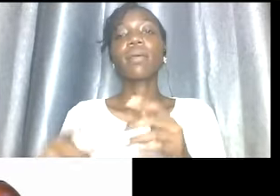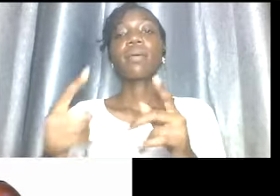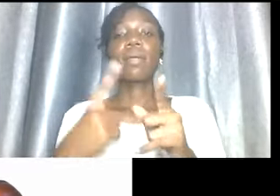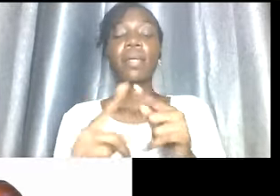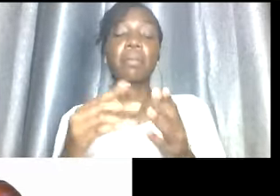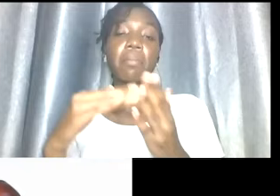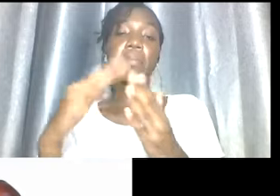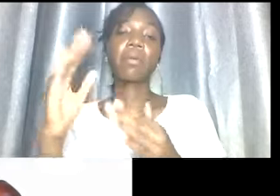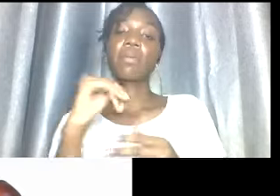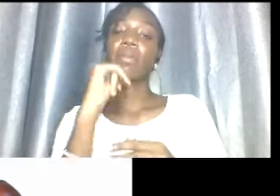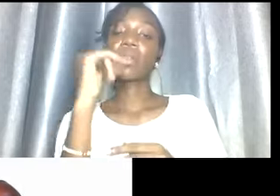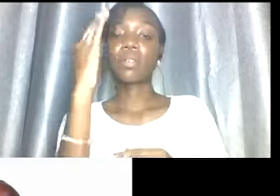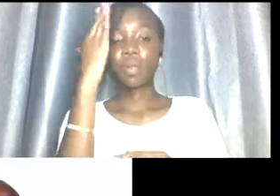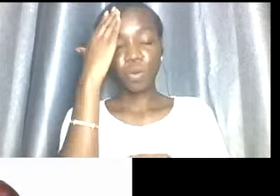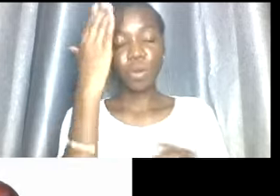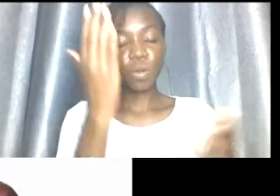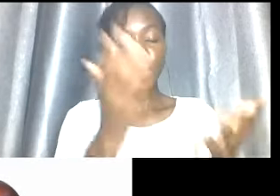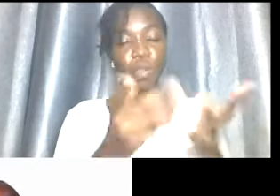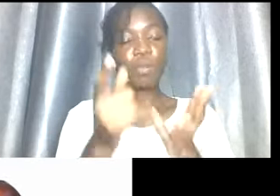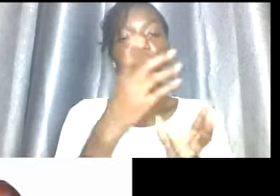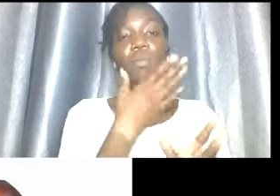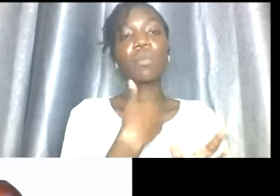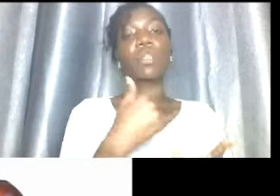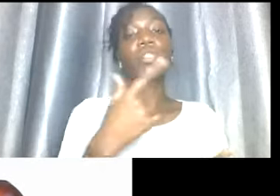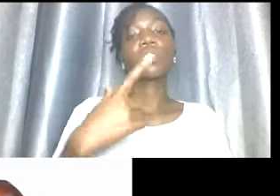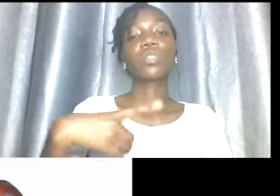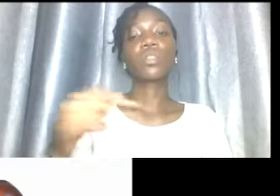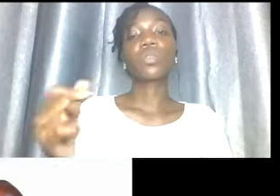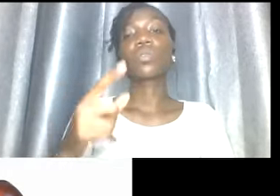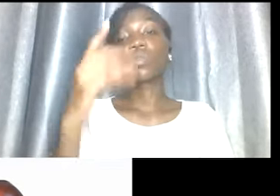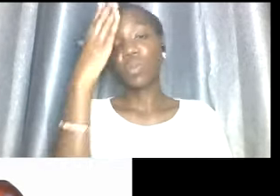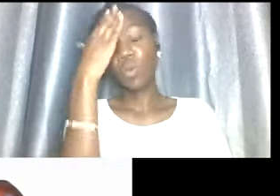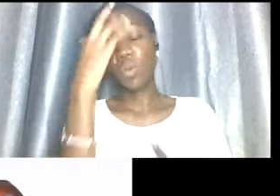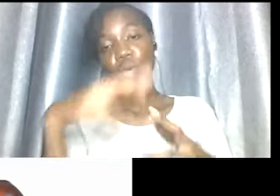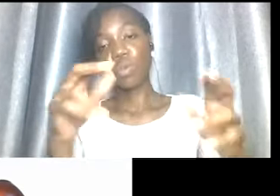which roads to travel and which roads not to travel.